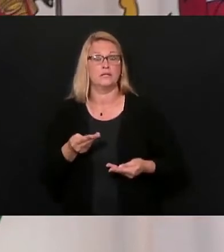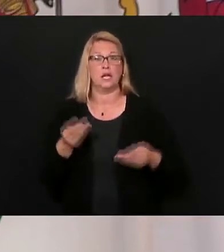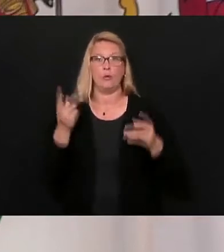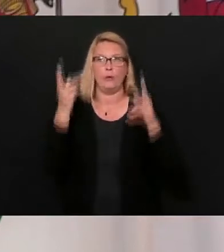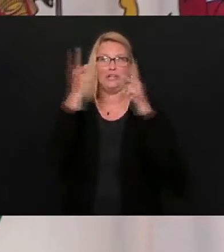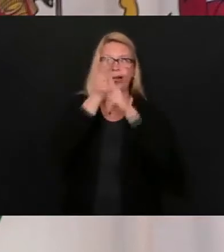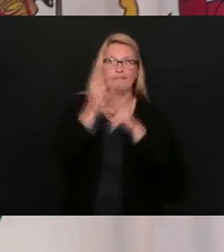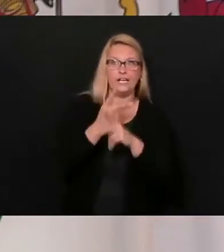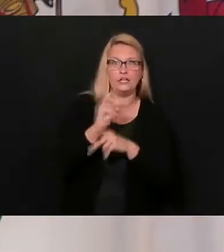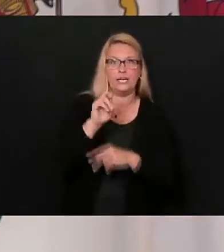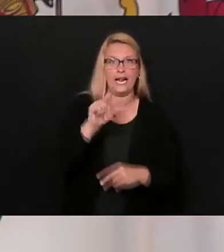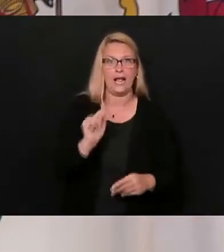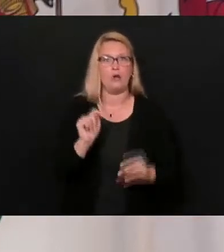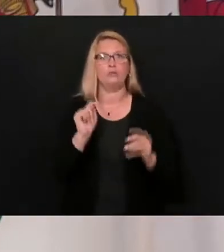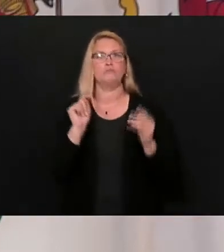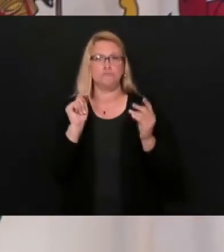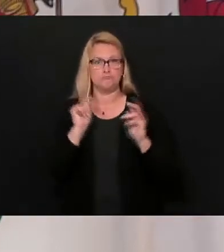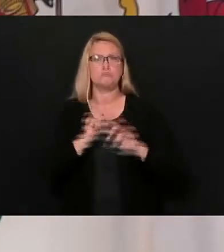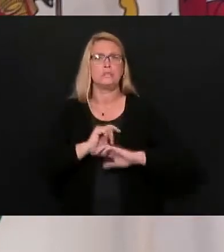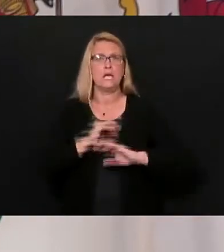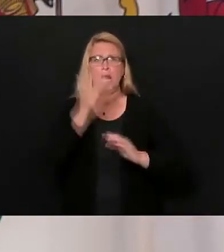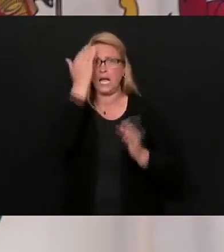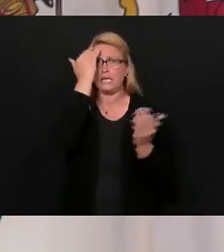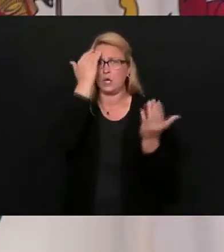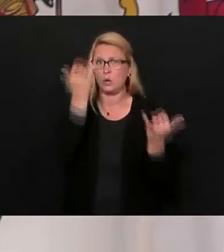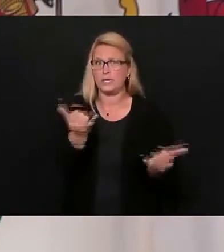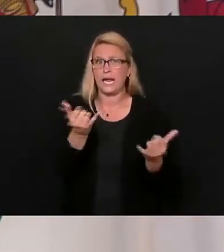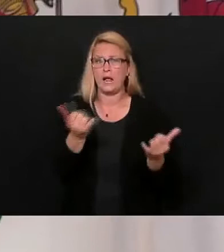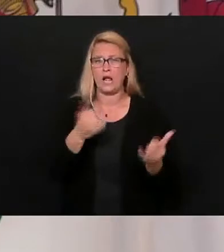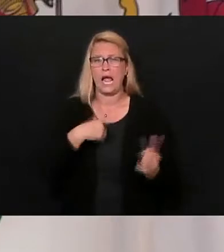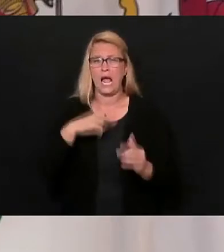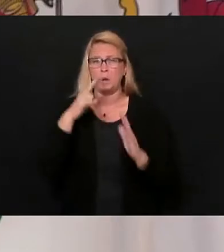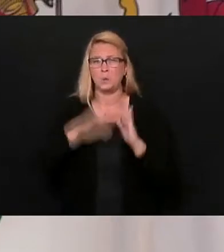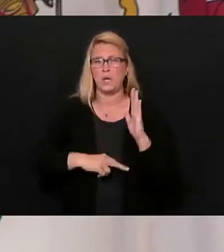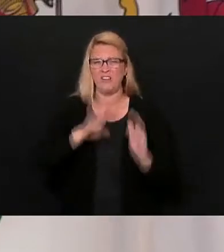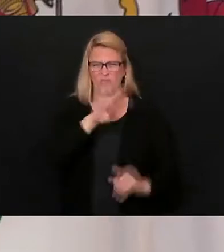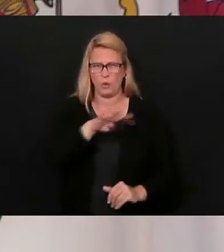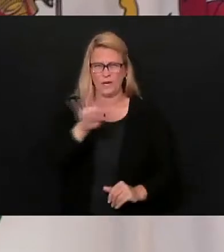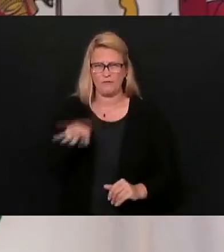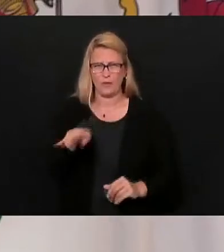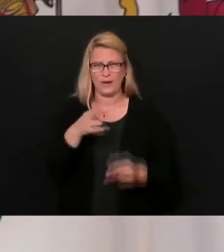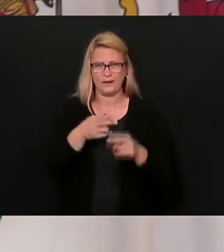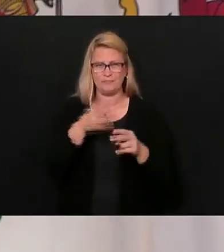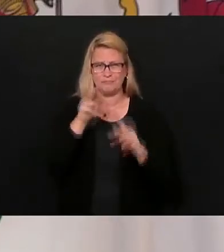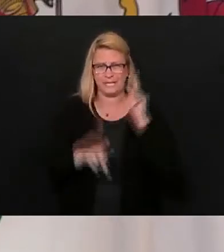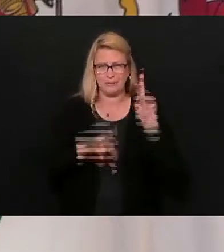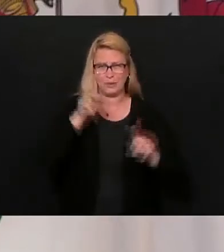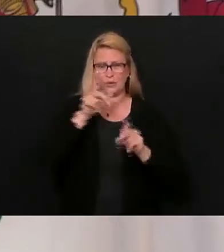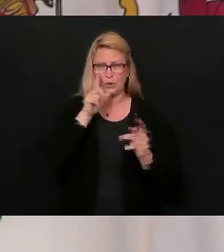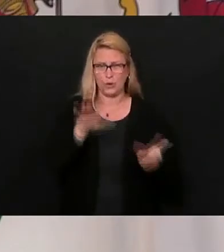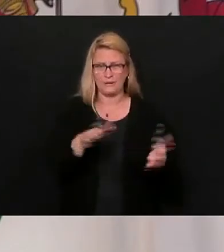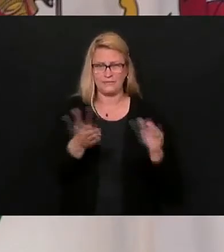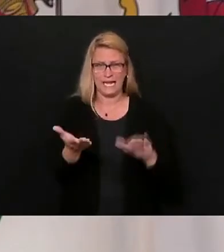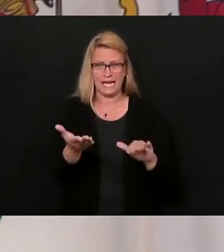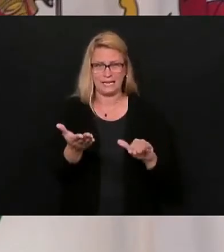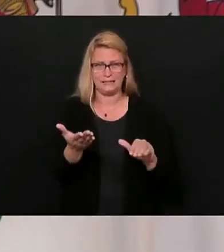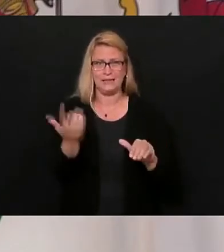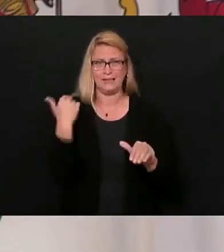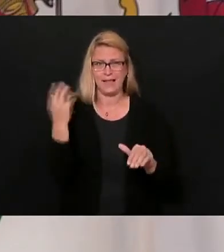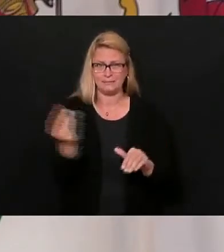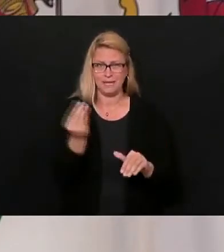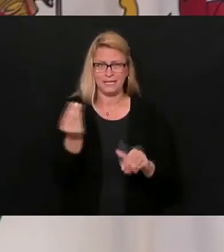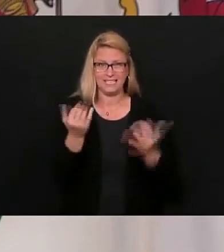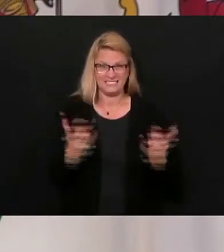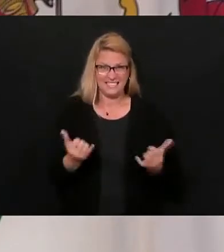and everything and figured it out. But in that, I read off 44 people that we've lost.